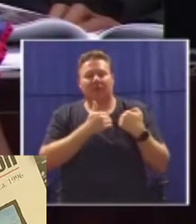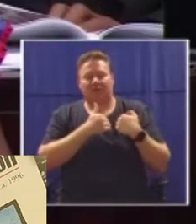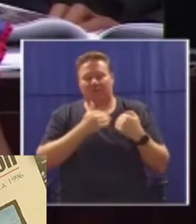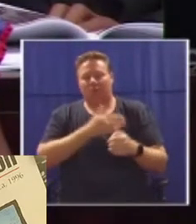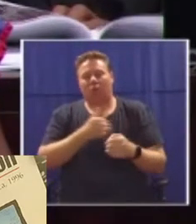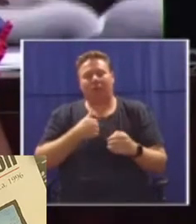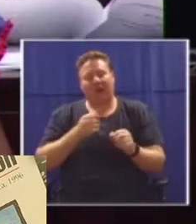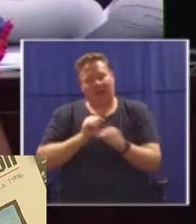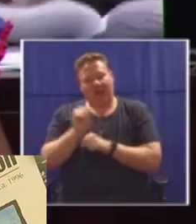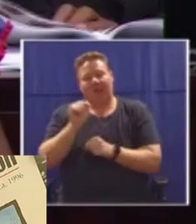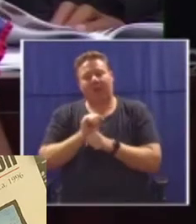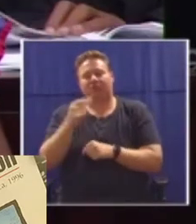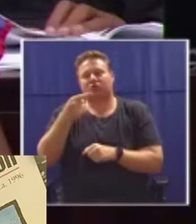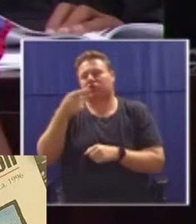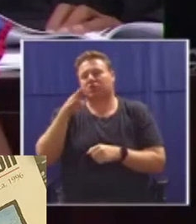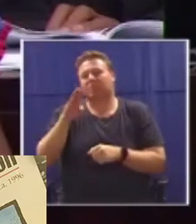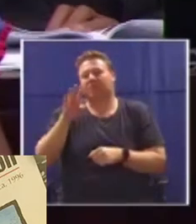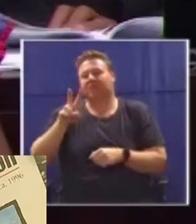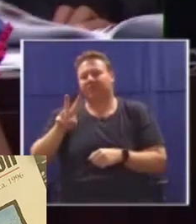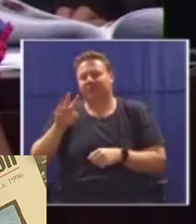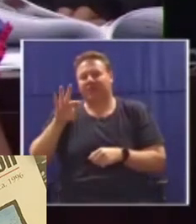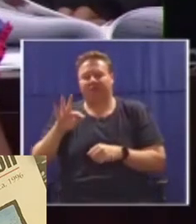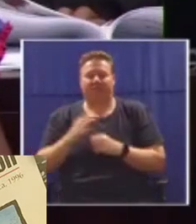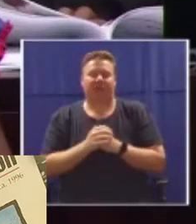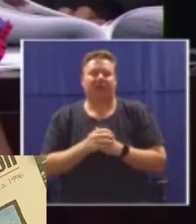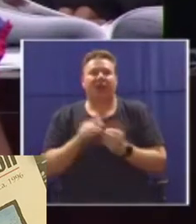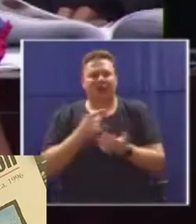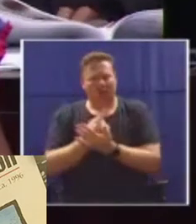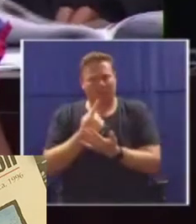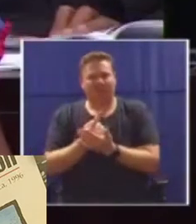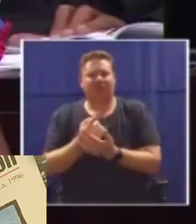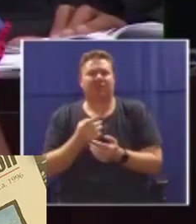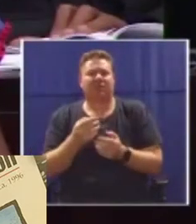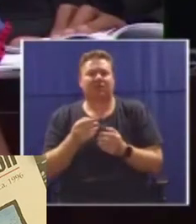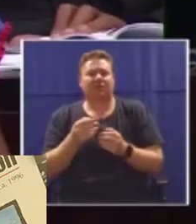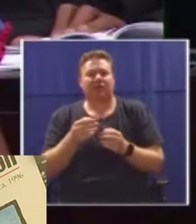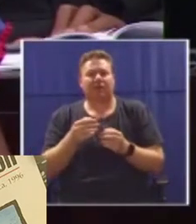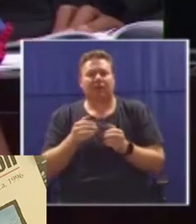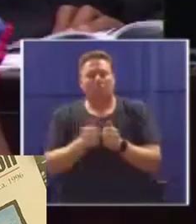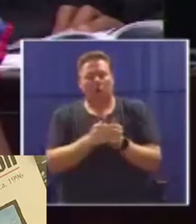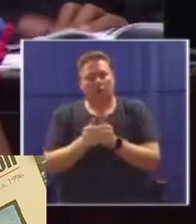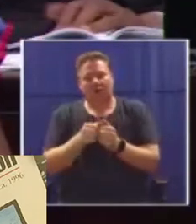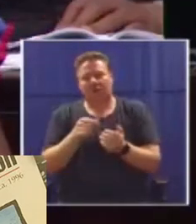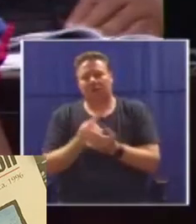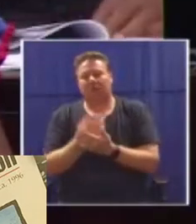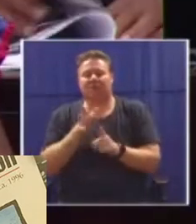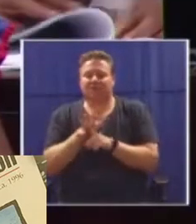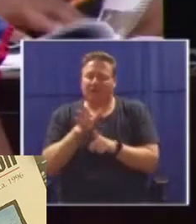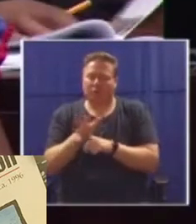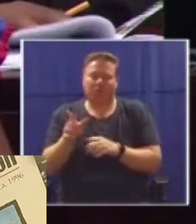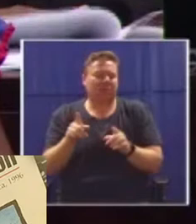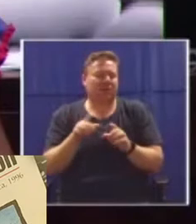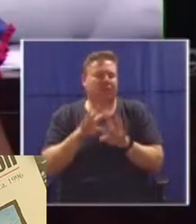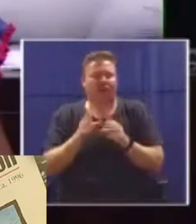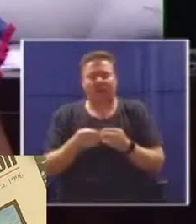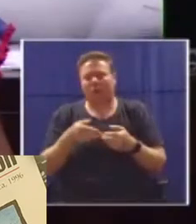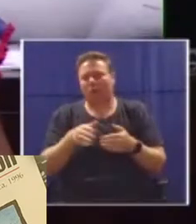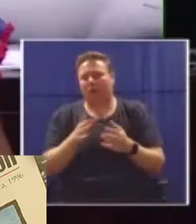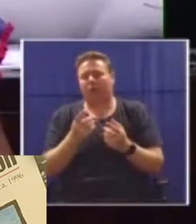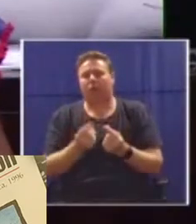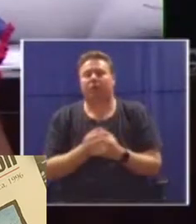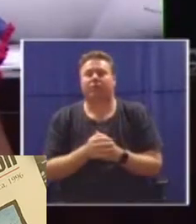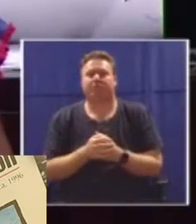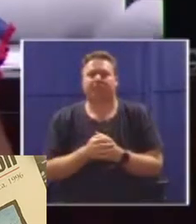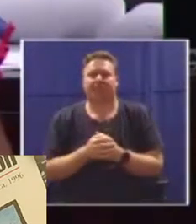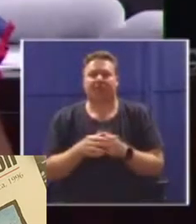violence and femicide, which is prevalent amongst partners, then through harassment and other forms. As a society, we need